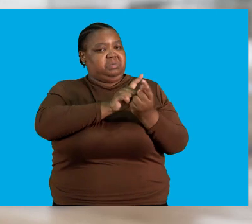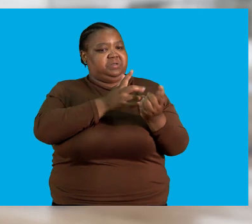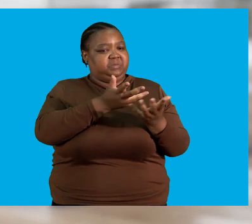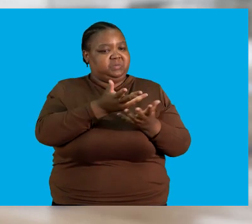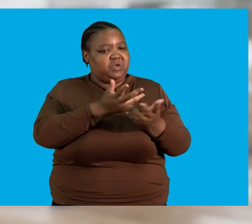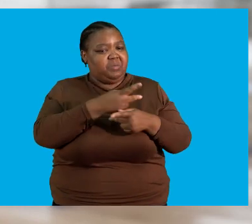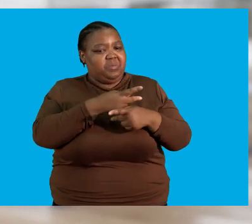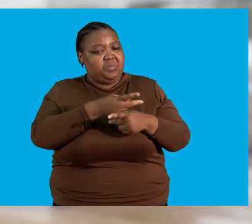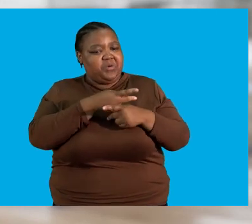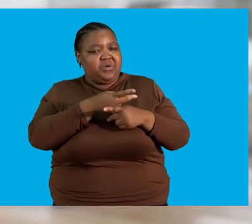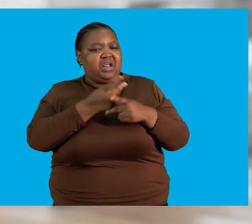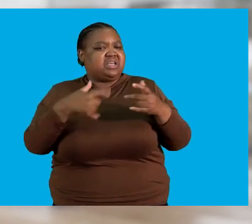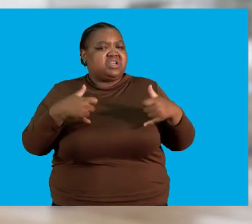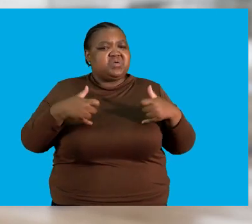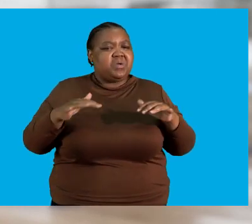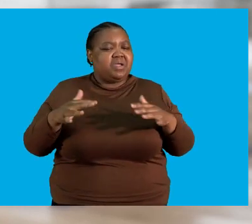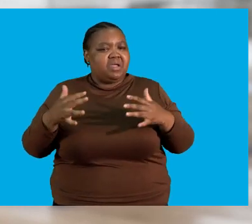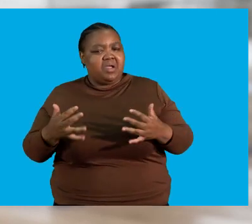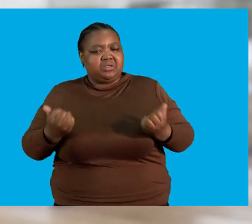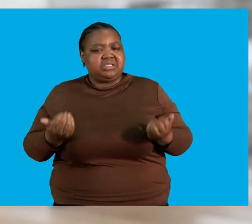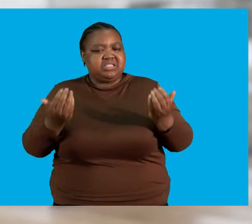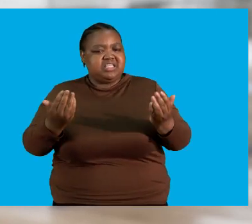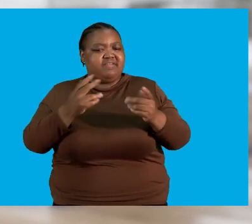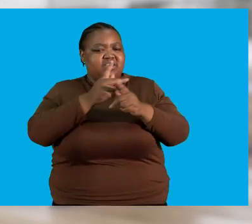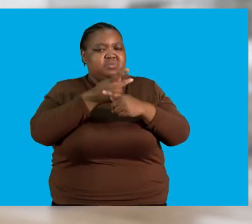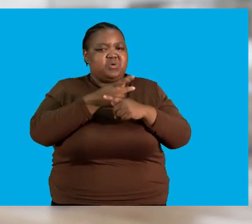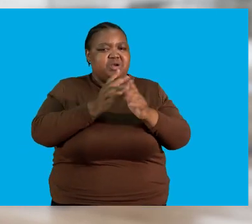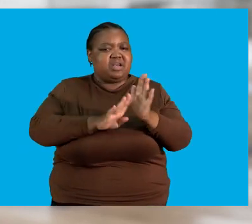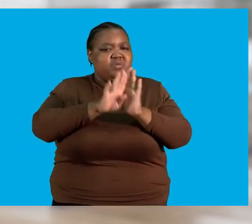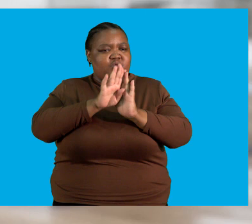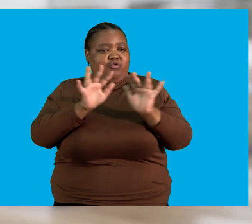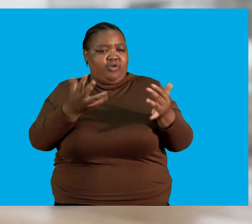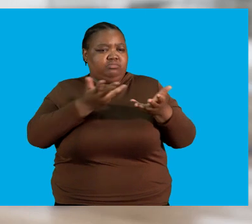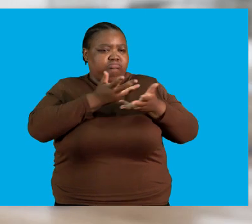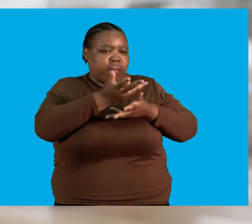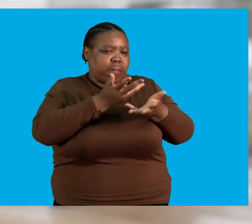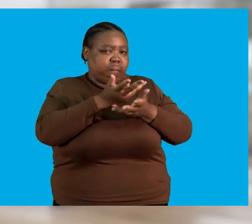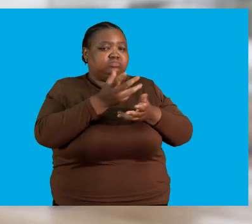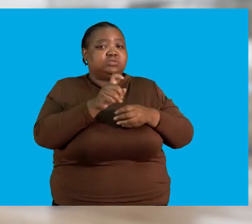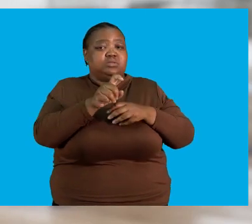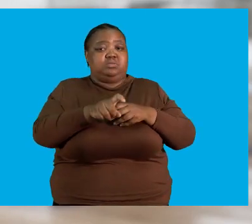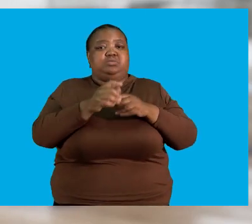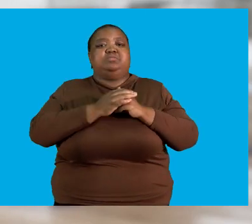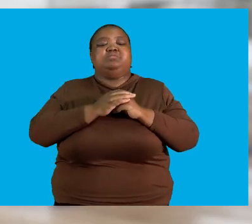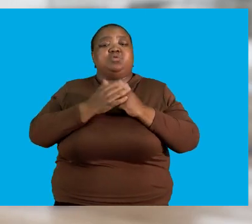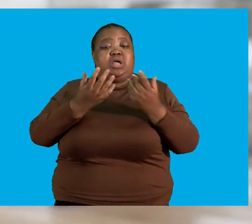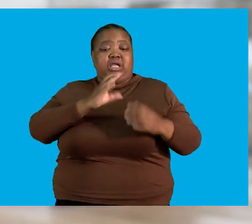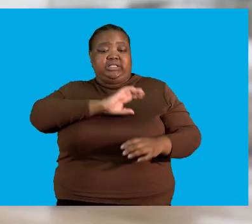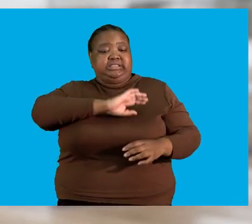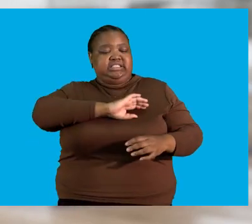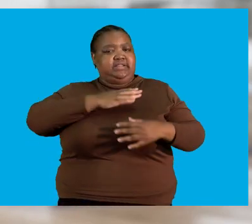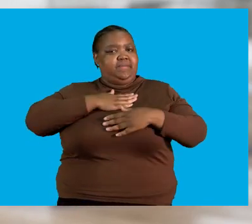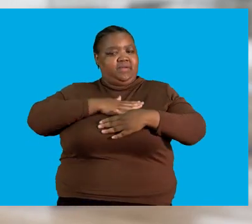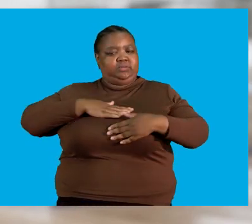what it is that you can do to improve your services or the products that you are offering to them. Now, this makes customers feel